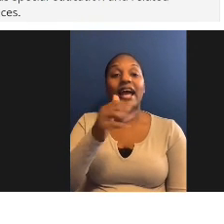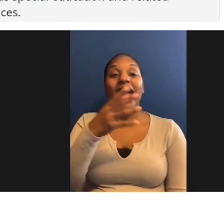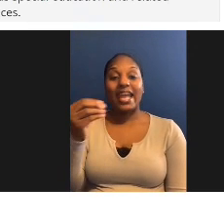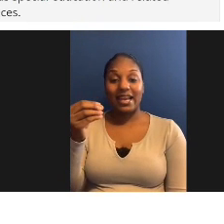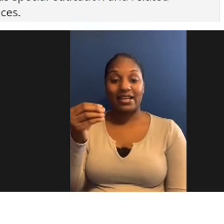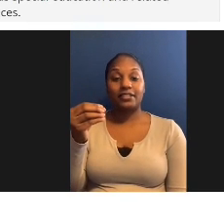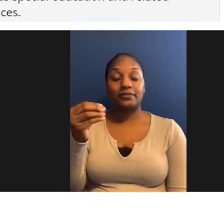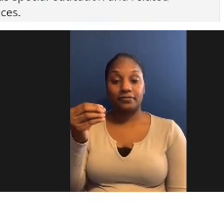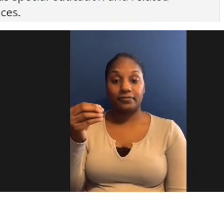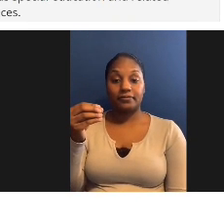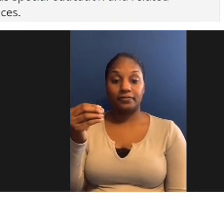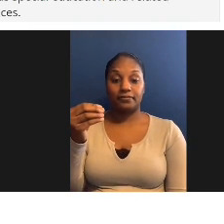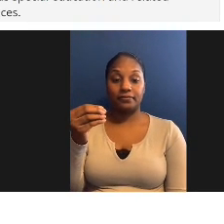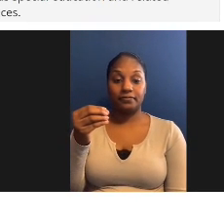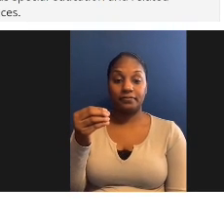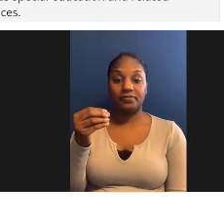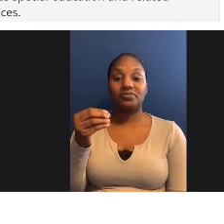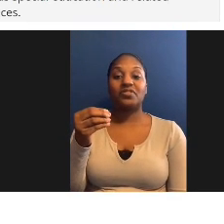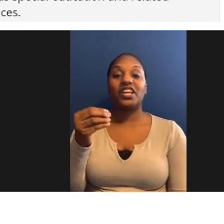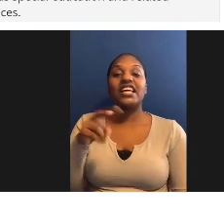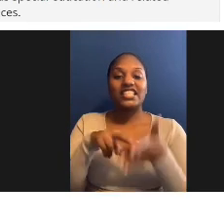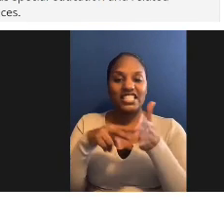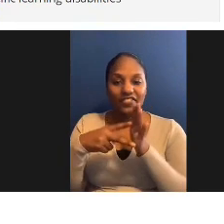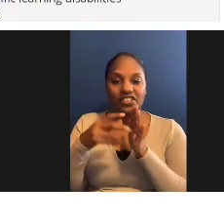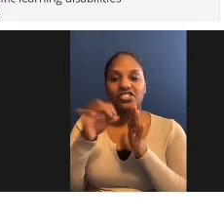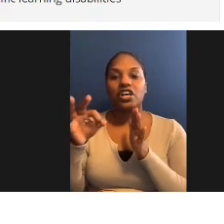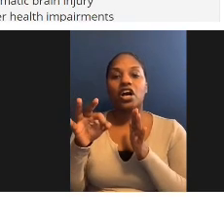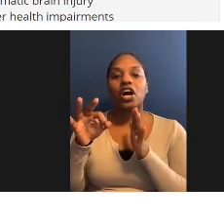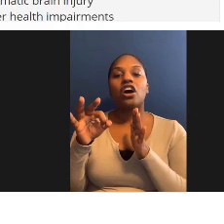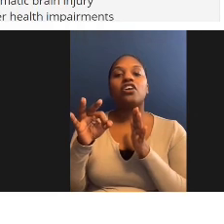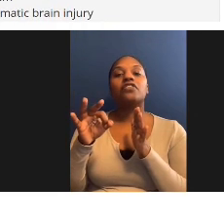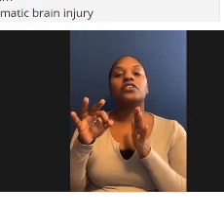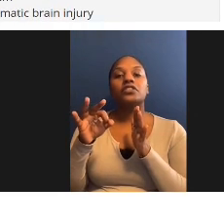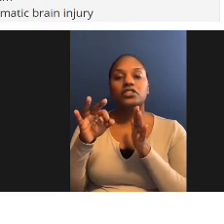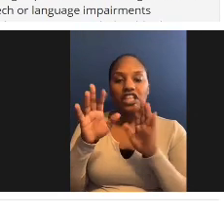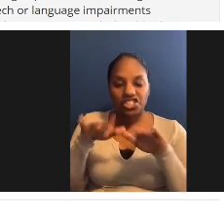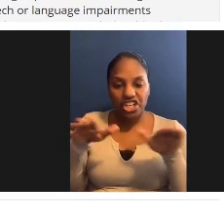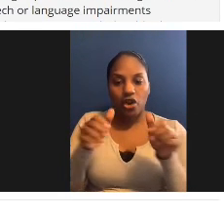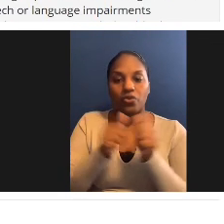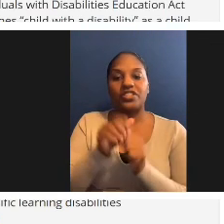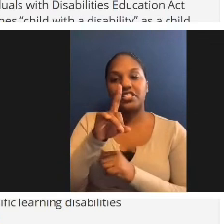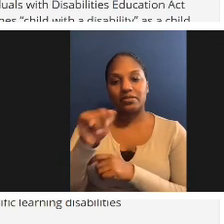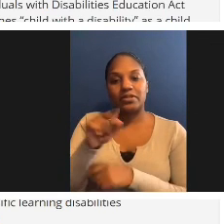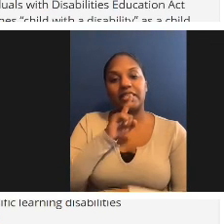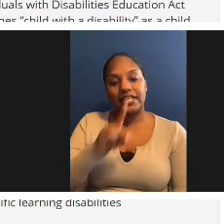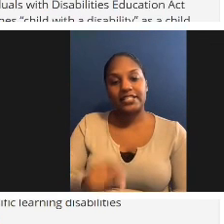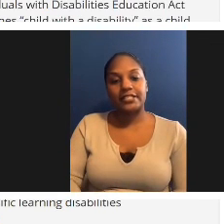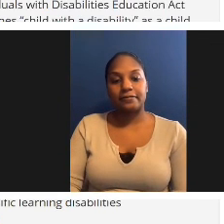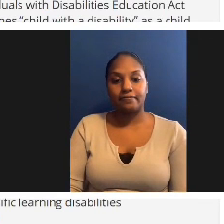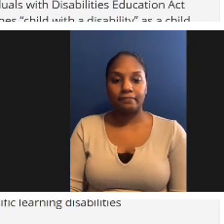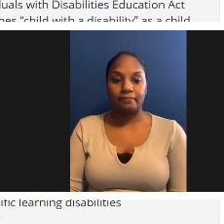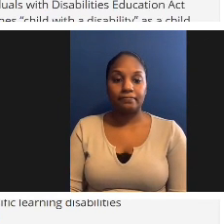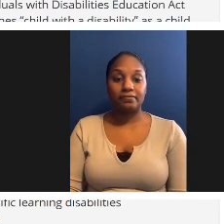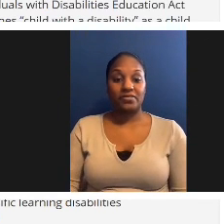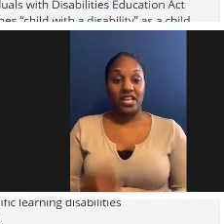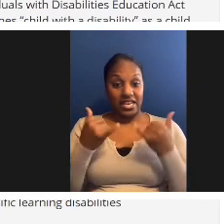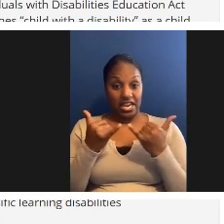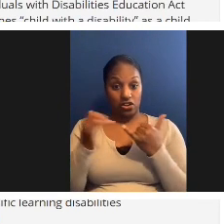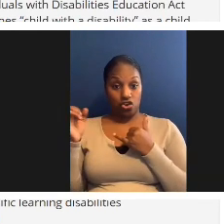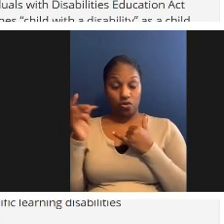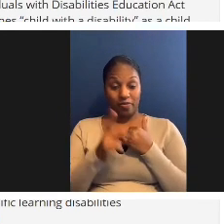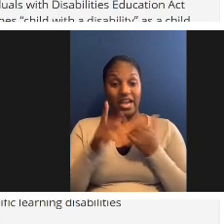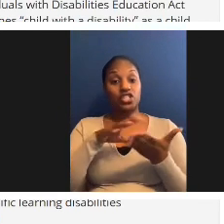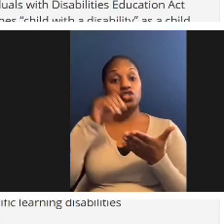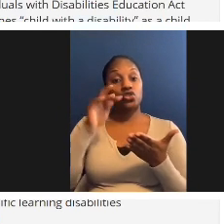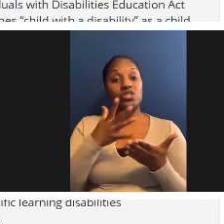the definitions of what a child with a disability is. Now we're going to go back to students